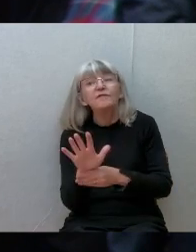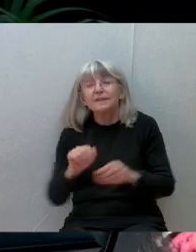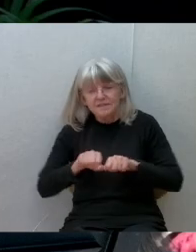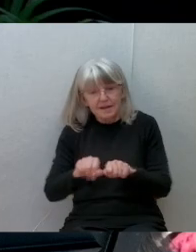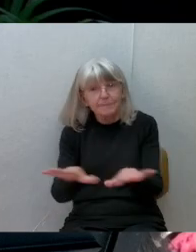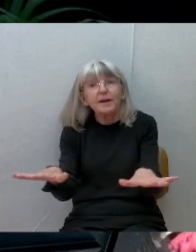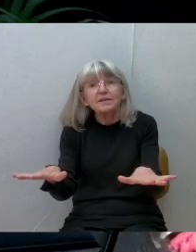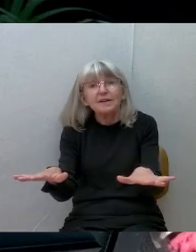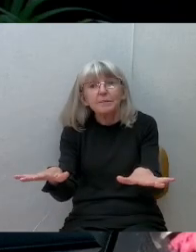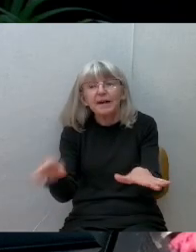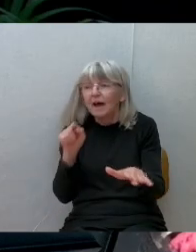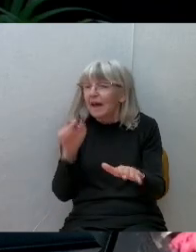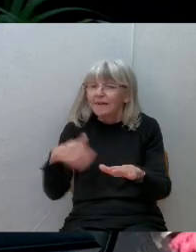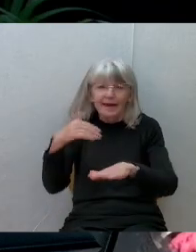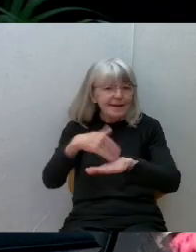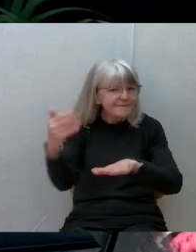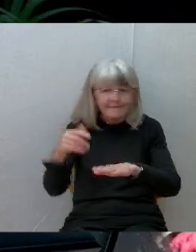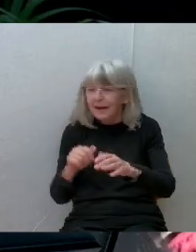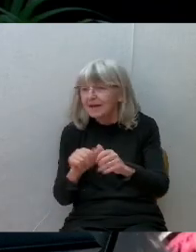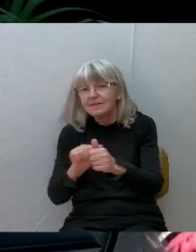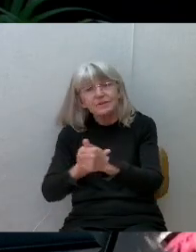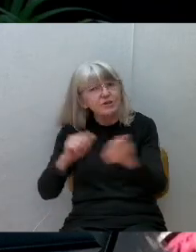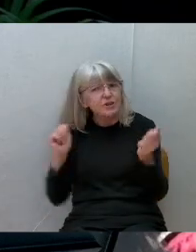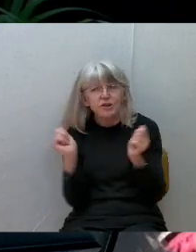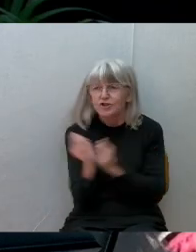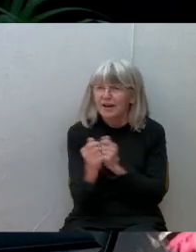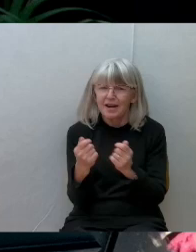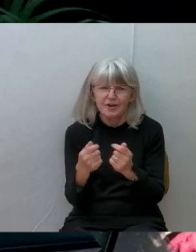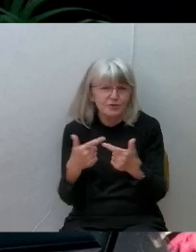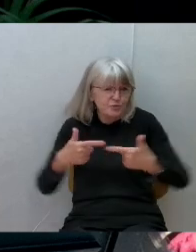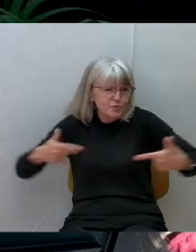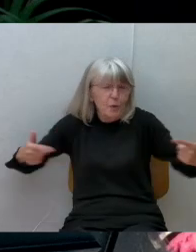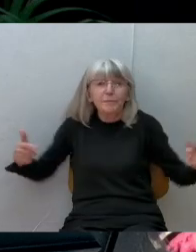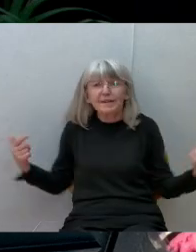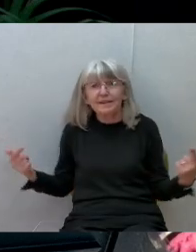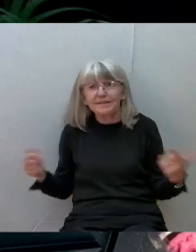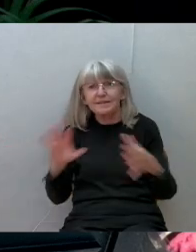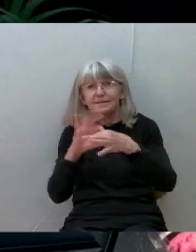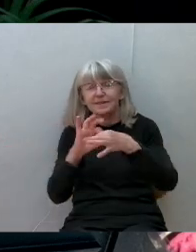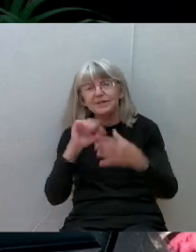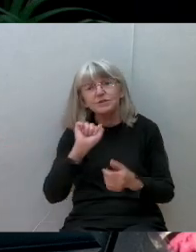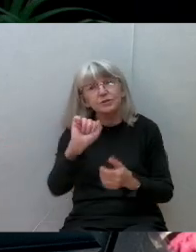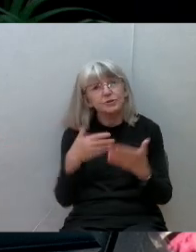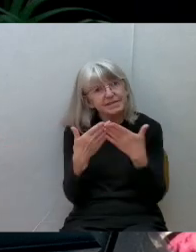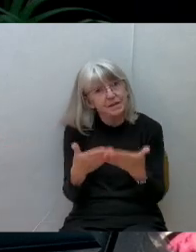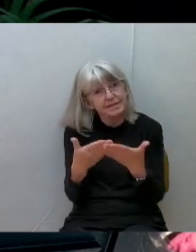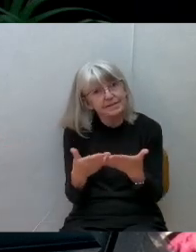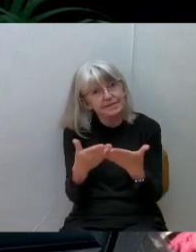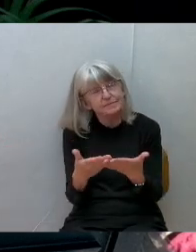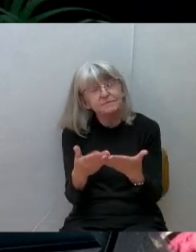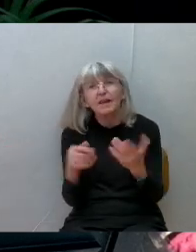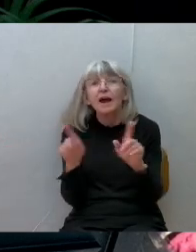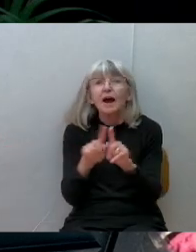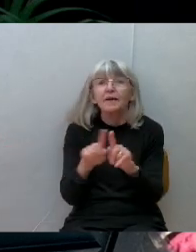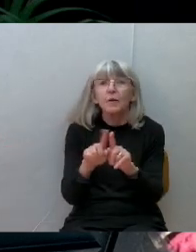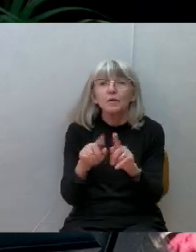That's changed so much in the way you've had to deal with your studies, not just your studies, but also